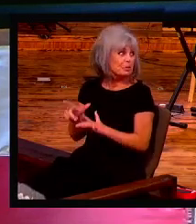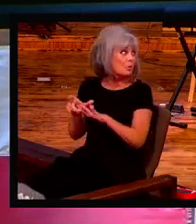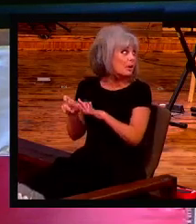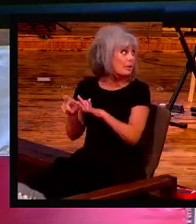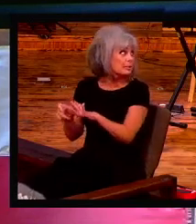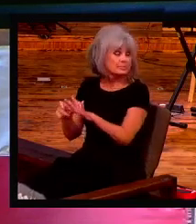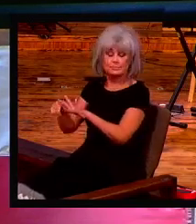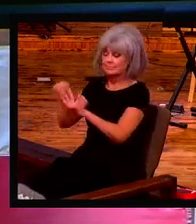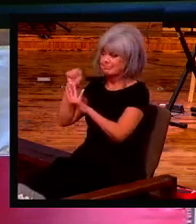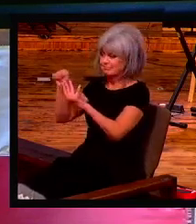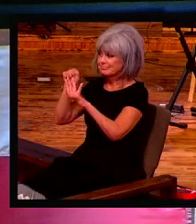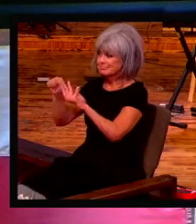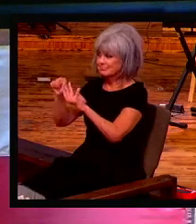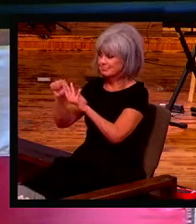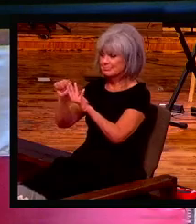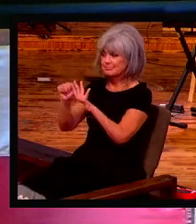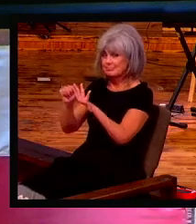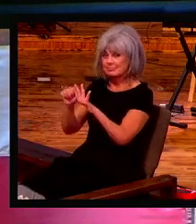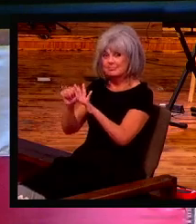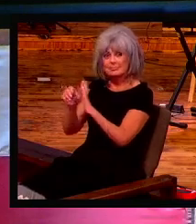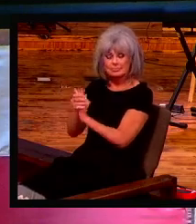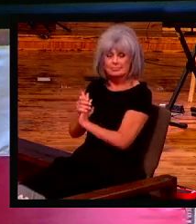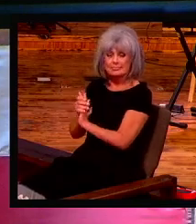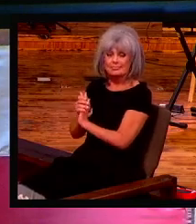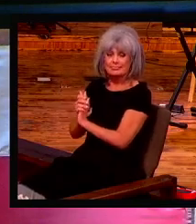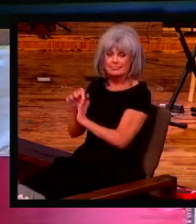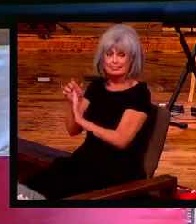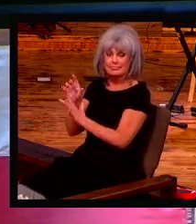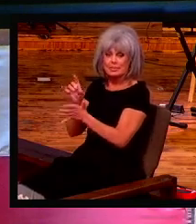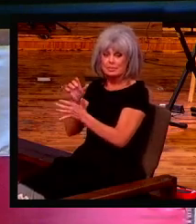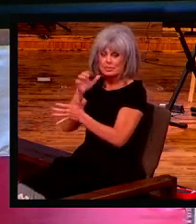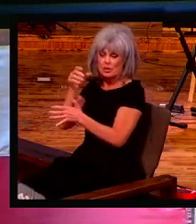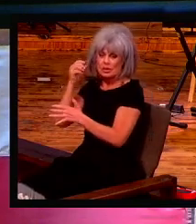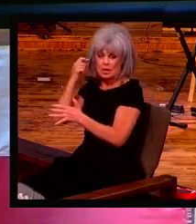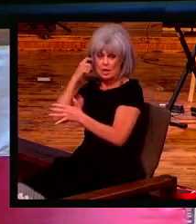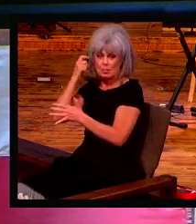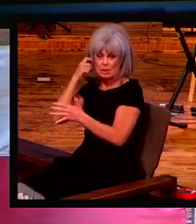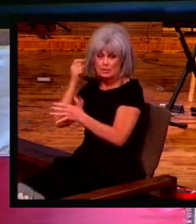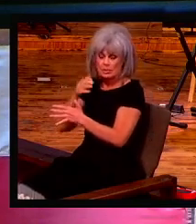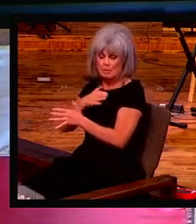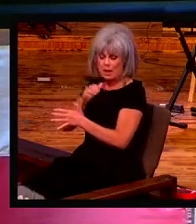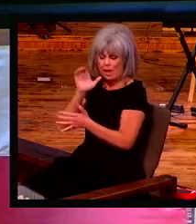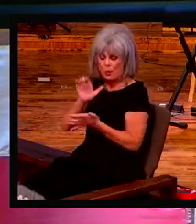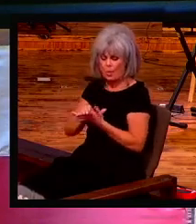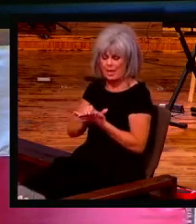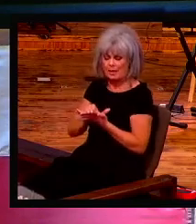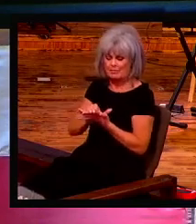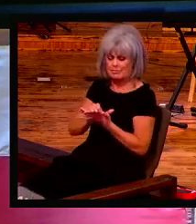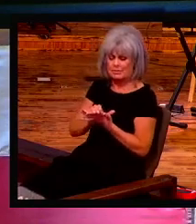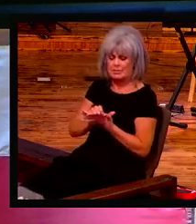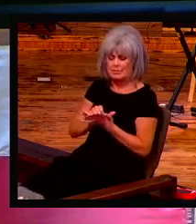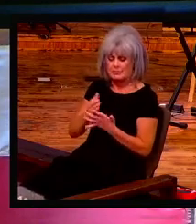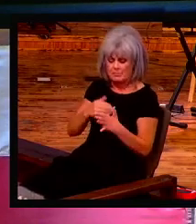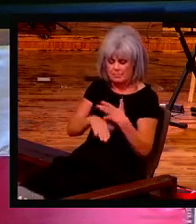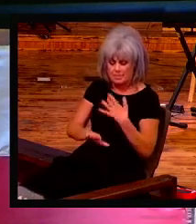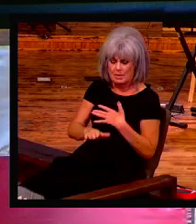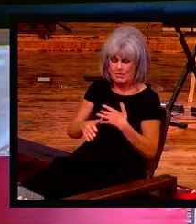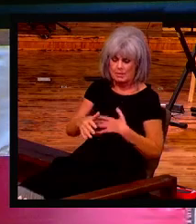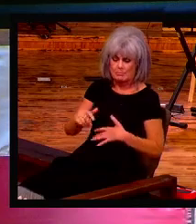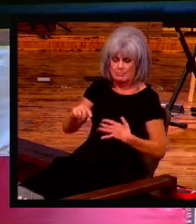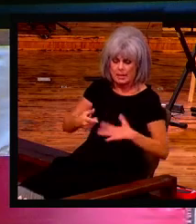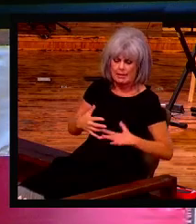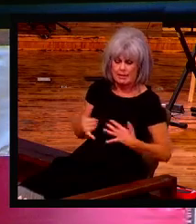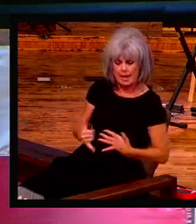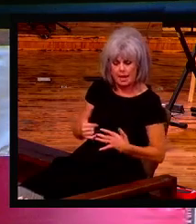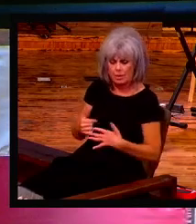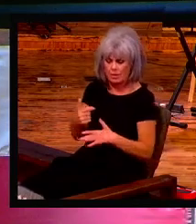Boom, boom, boom. Guy behind the thing, he's on his AirPods, right? Hey, my wife is in labor right now. I need help. I just called 3 minutes ago. They said